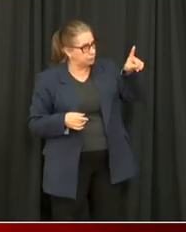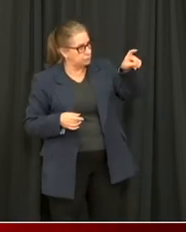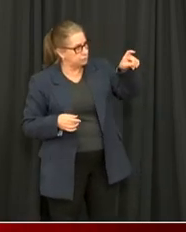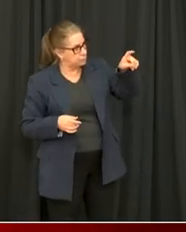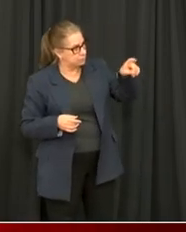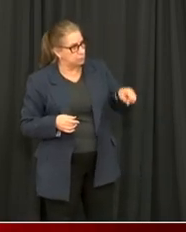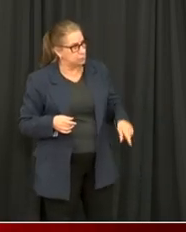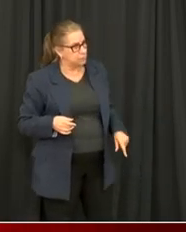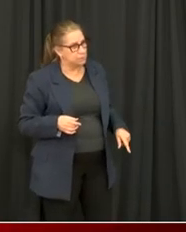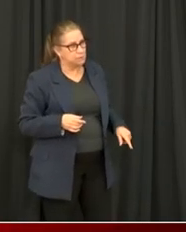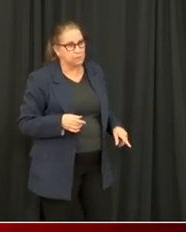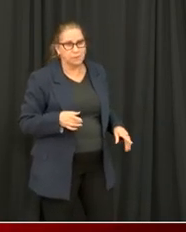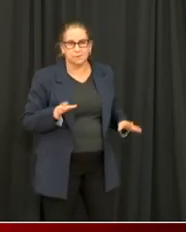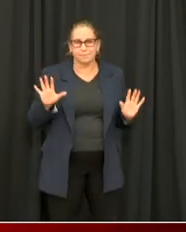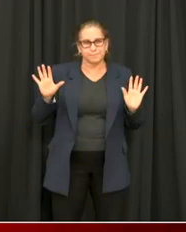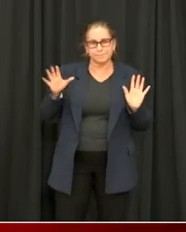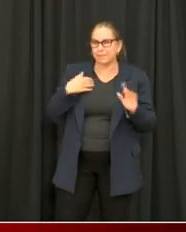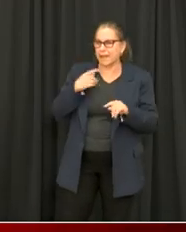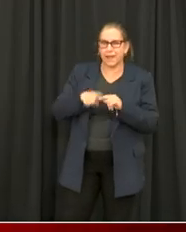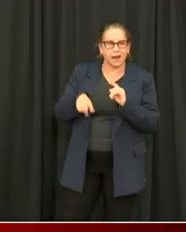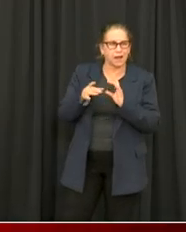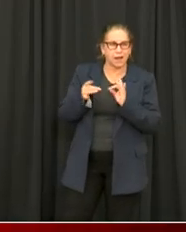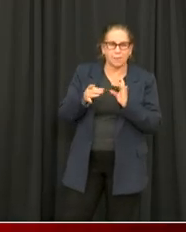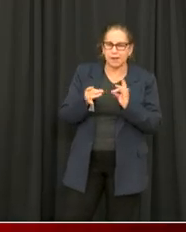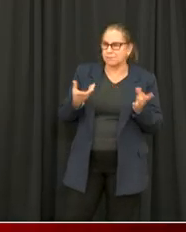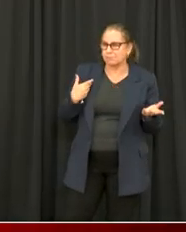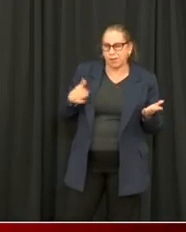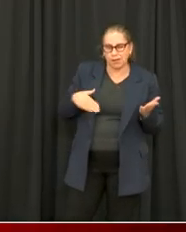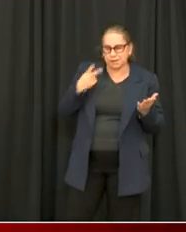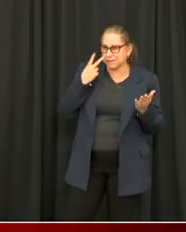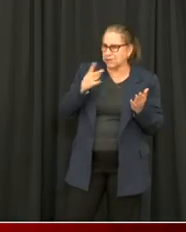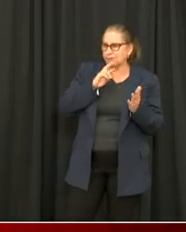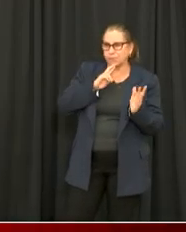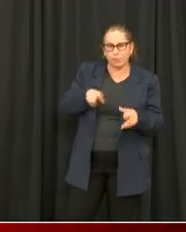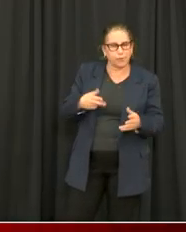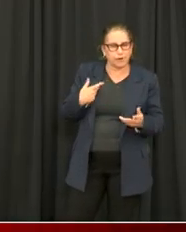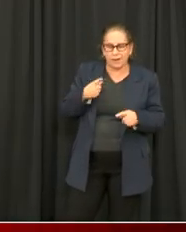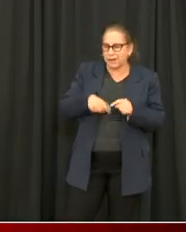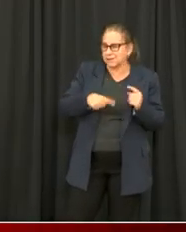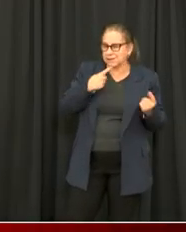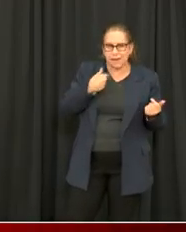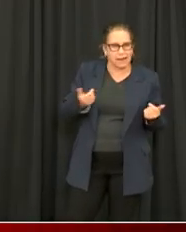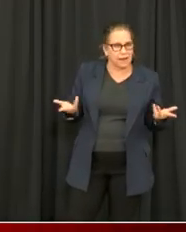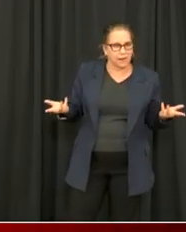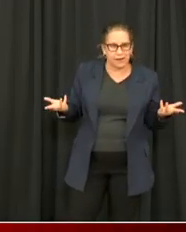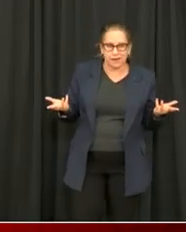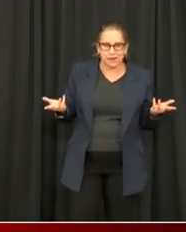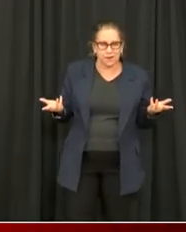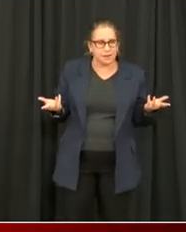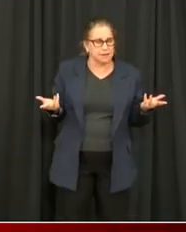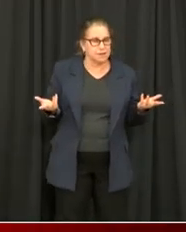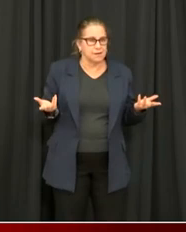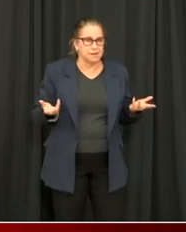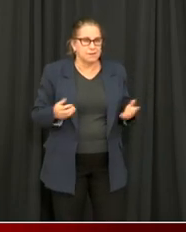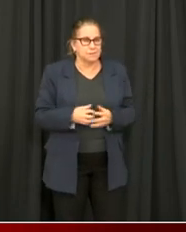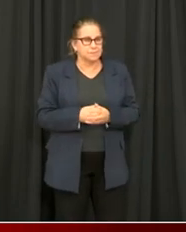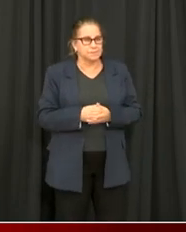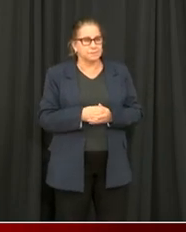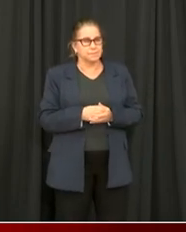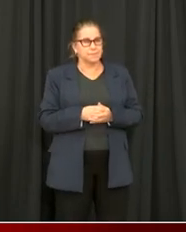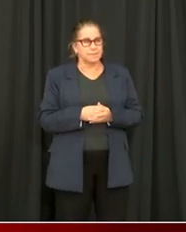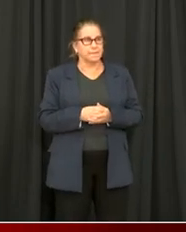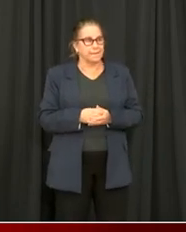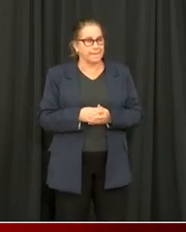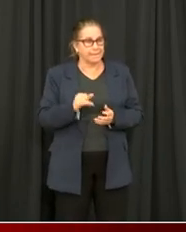I'm not going to comment on something I haven't read, but if we have a stop and